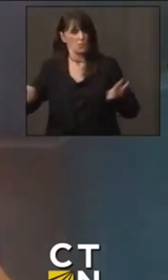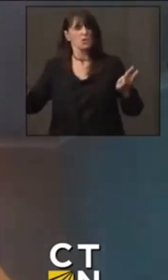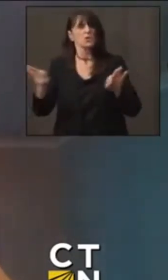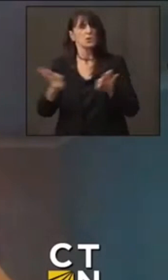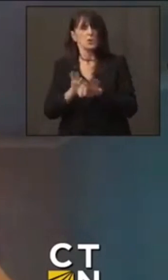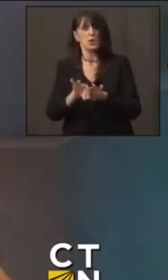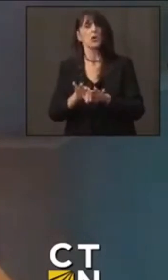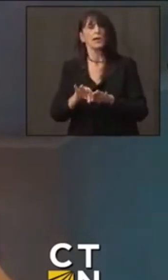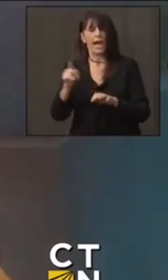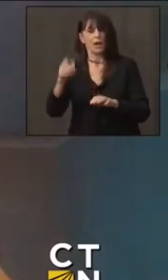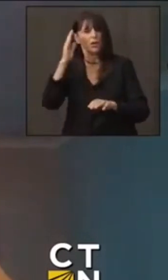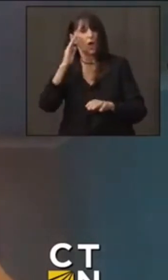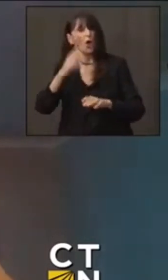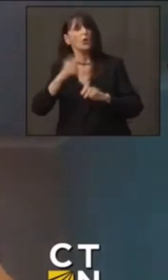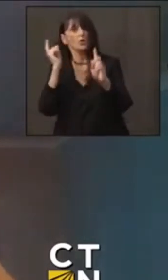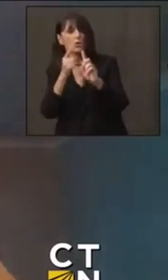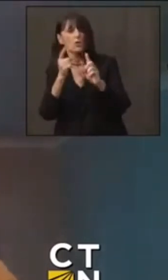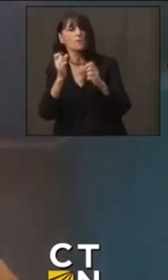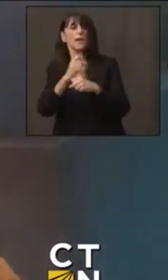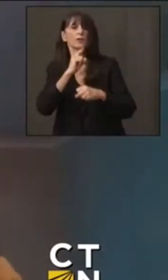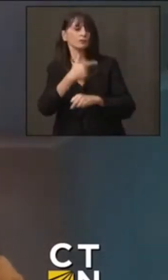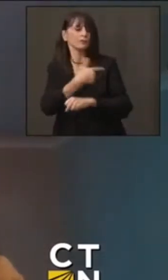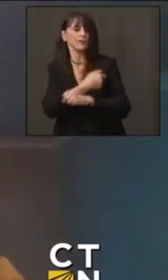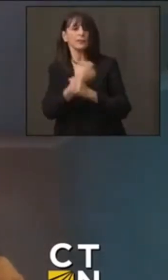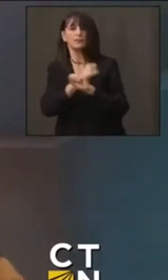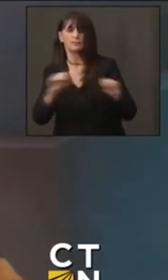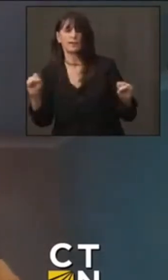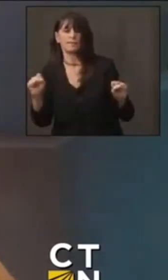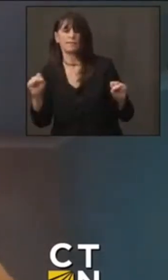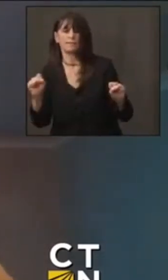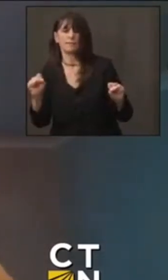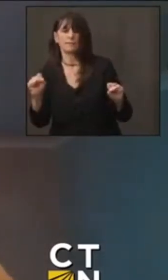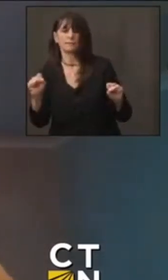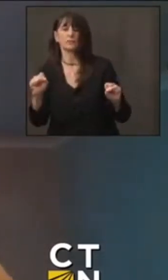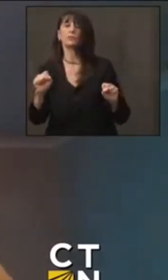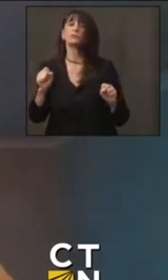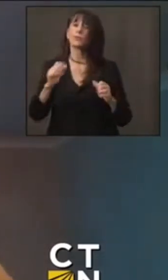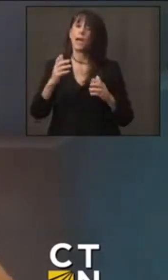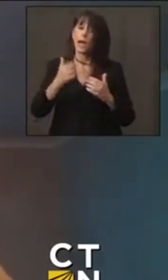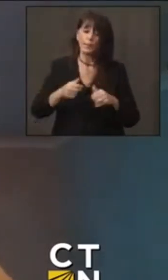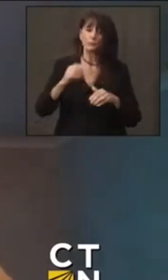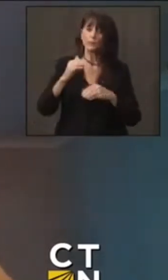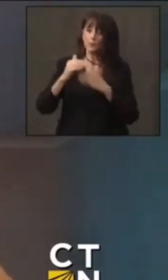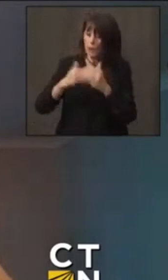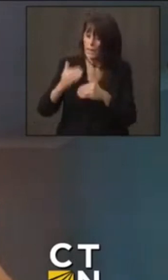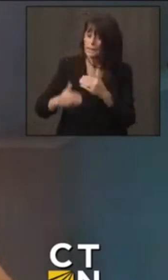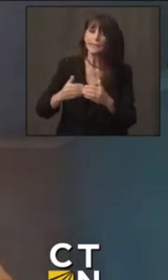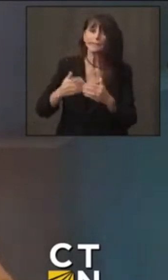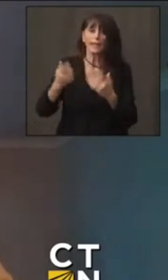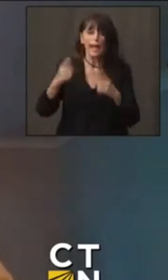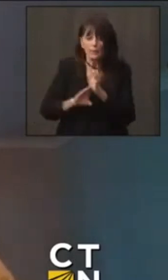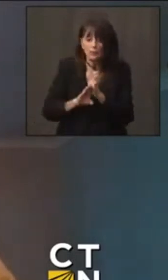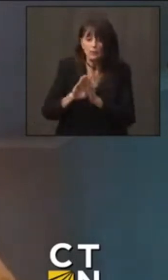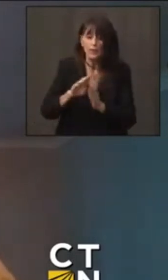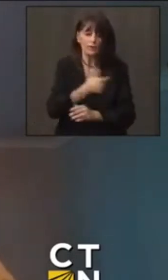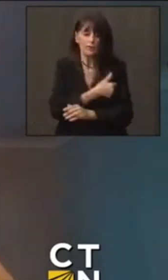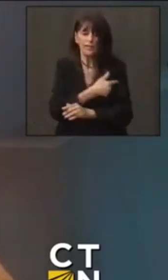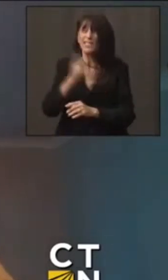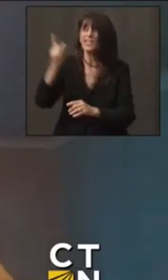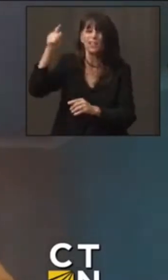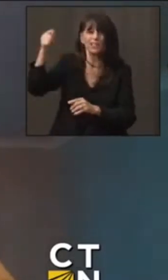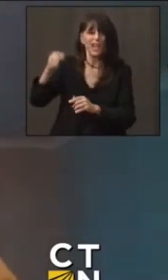the safety of these vaccines. So like the governor, when we look at these processes and see that they've adhered to